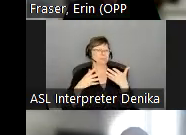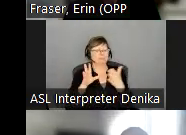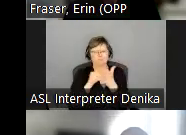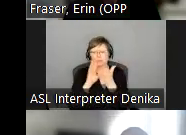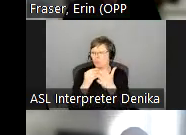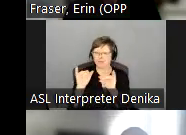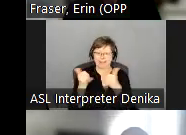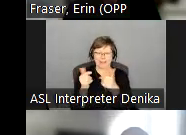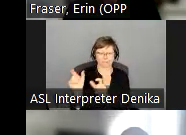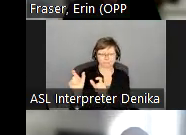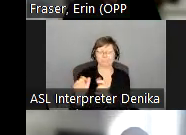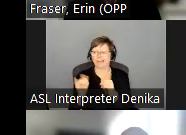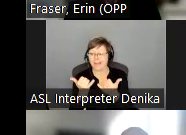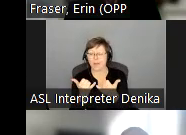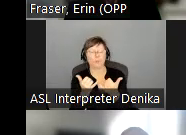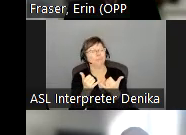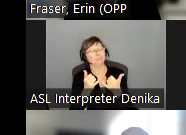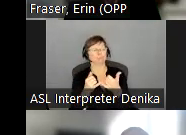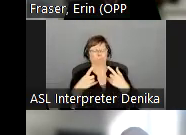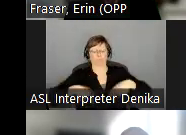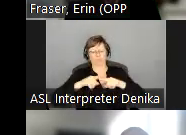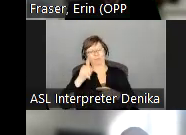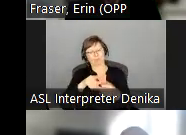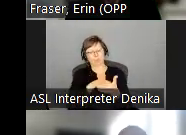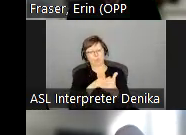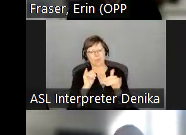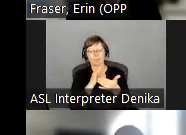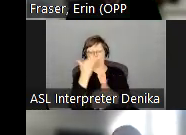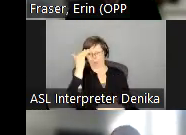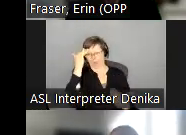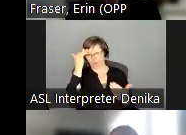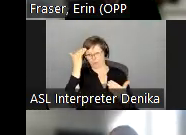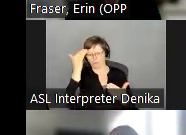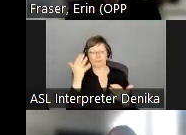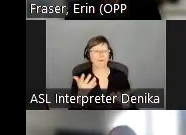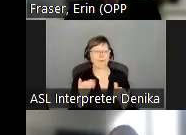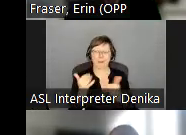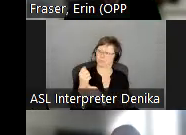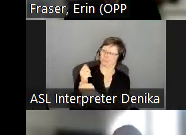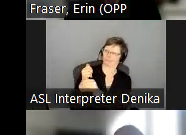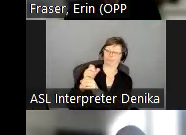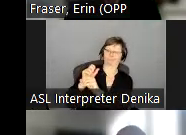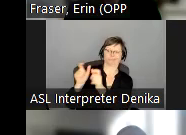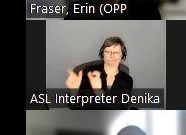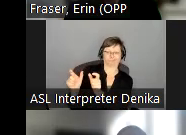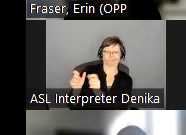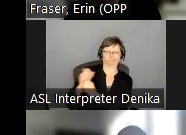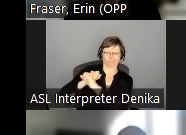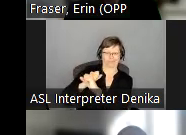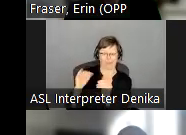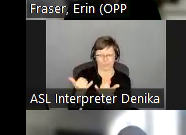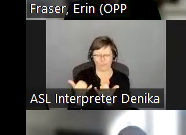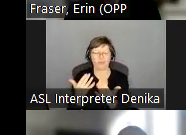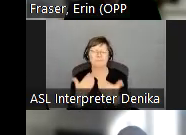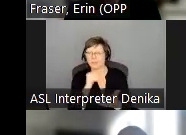our awareness about what we can do to pay attention. If it's not happening to us, maybe to our loved one or an older neighbor.